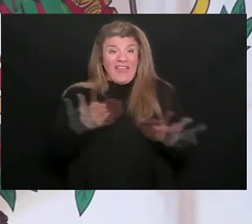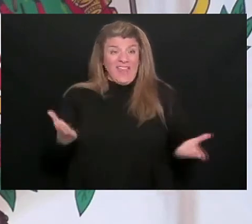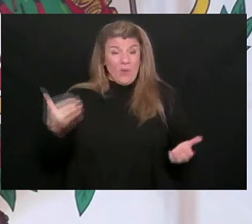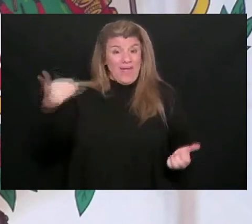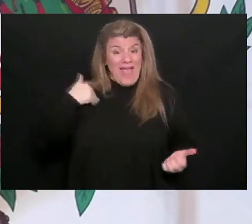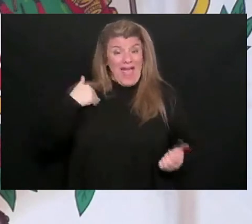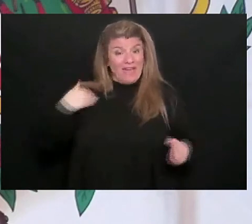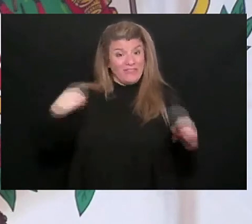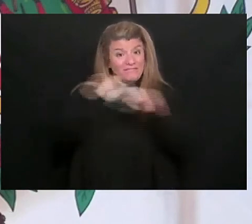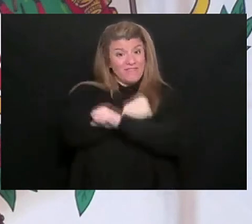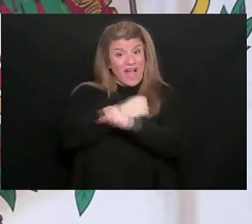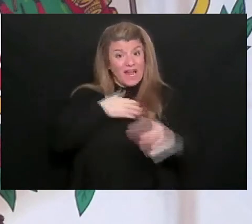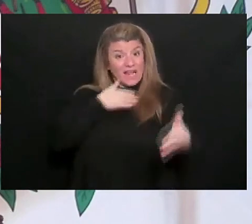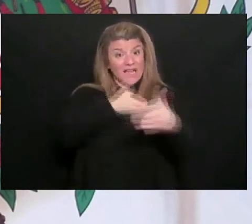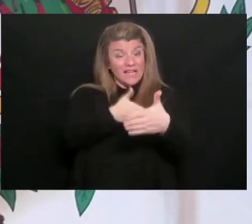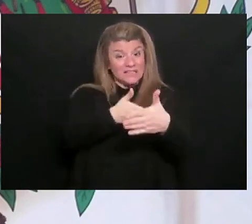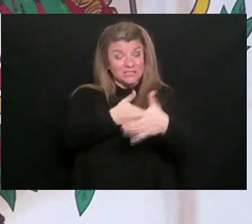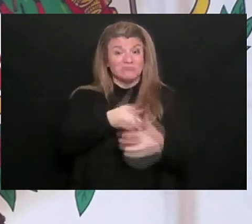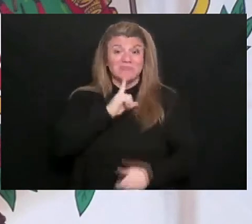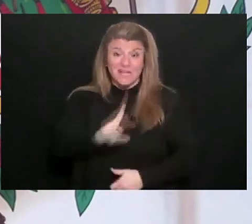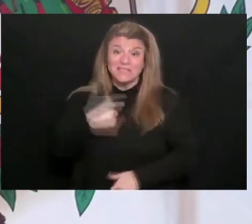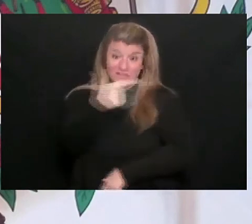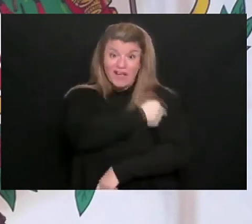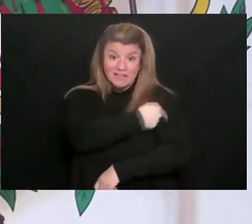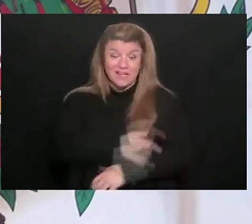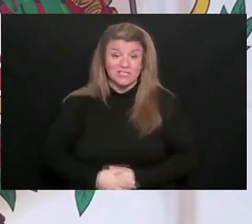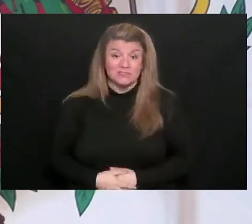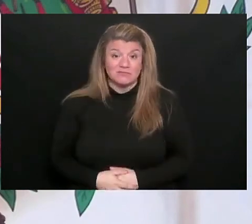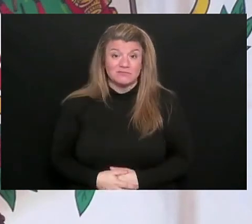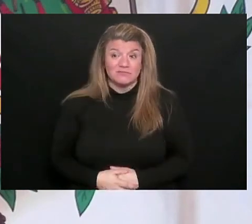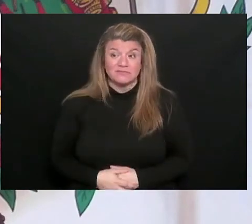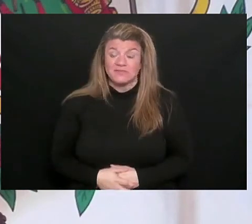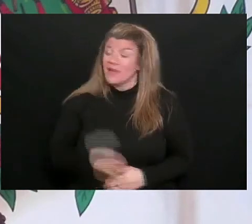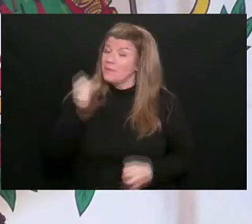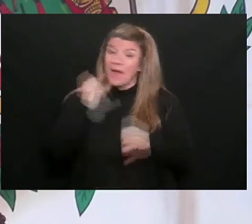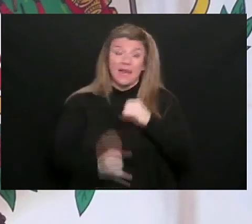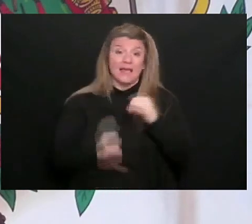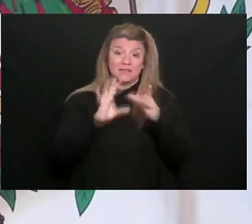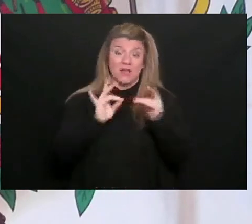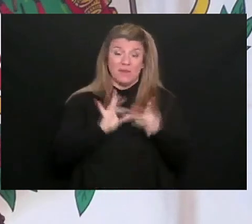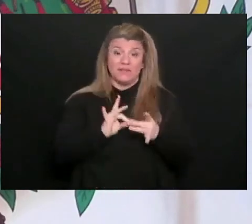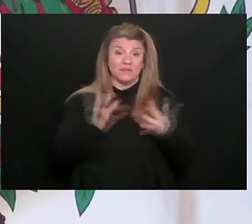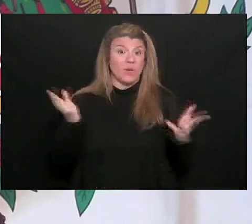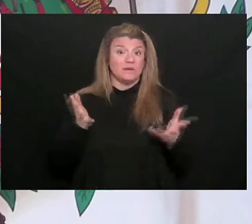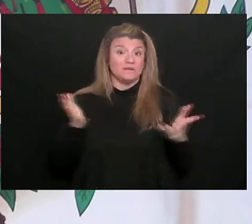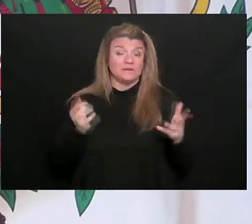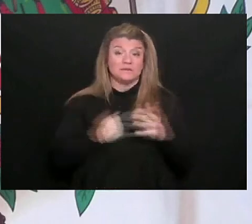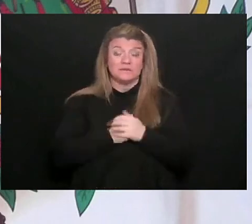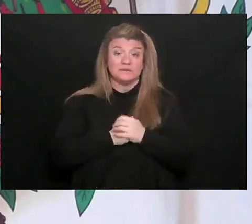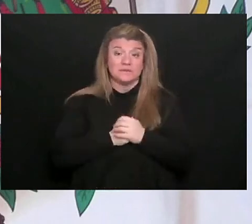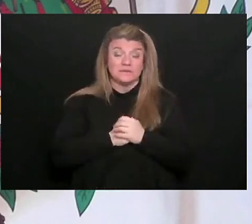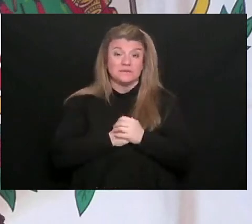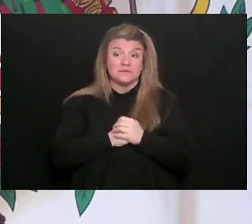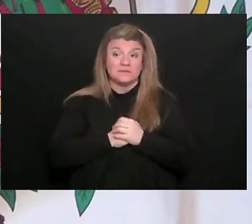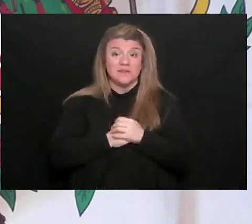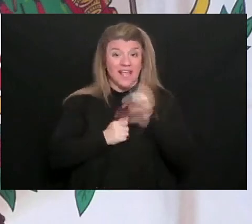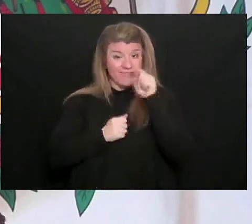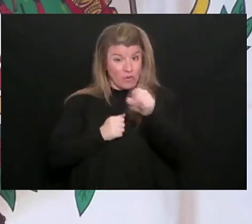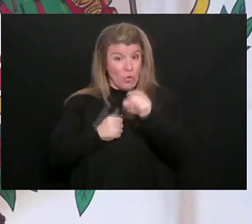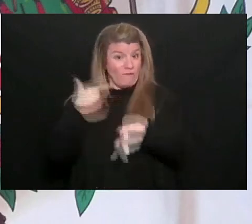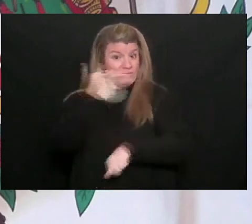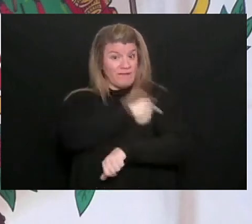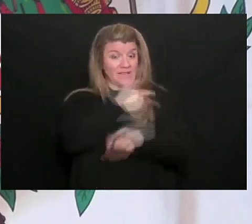today is be vaccinated. And the last thing I'll say is just this. If you're